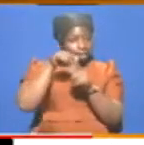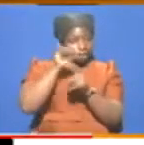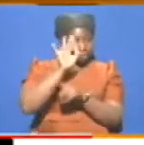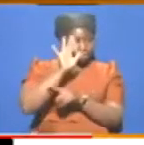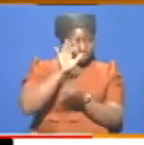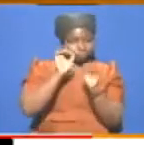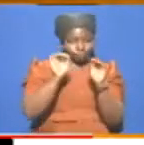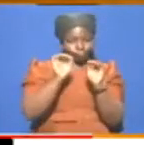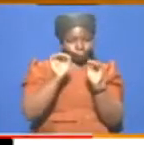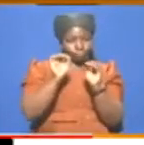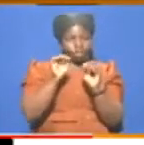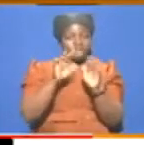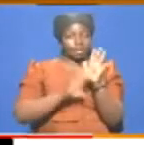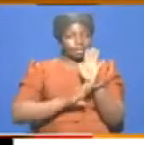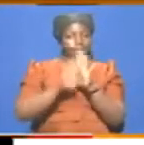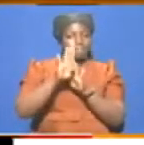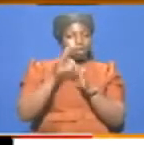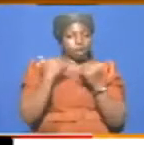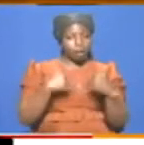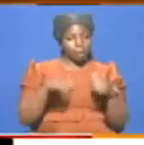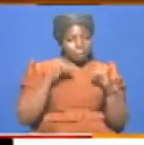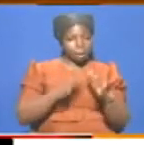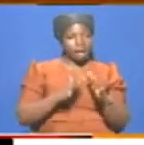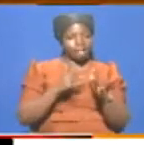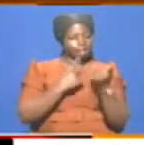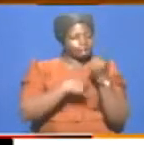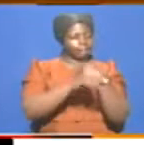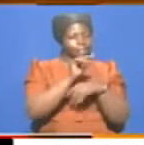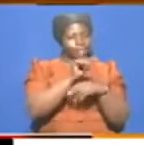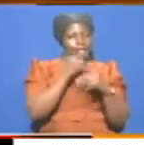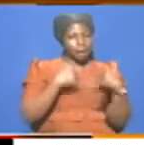have. Develop players, be able to sell these players